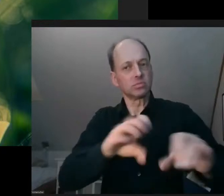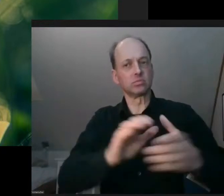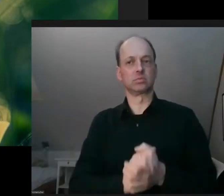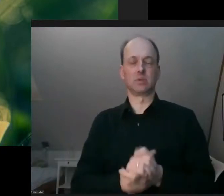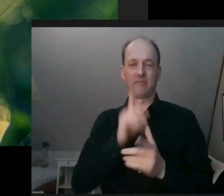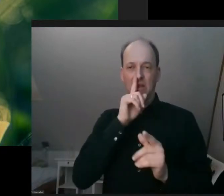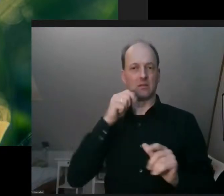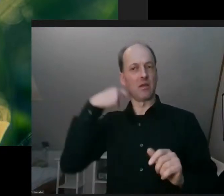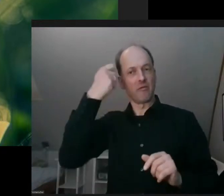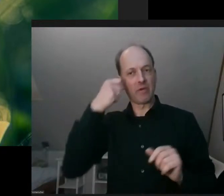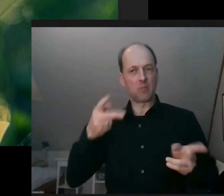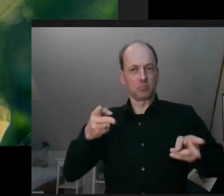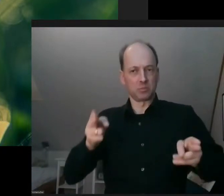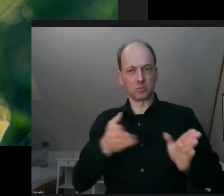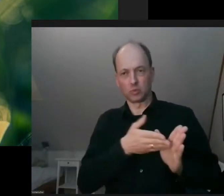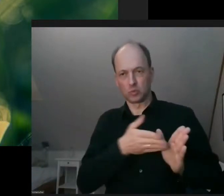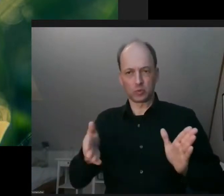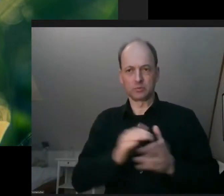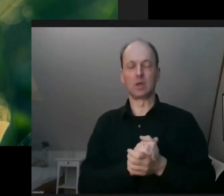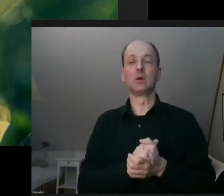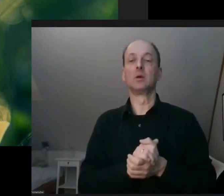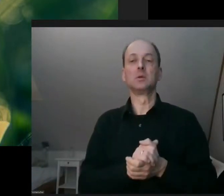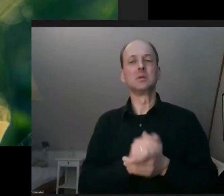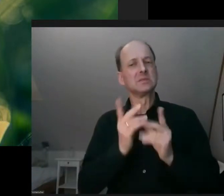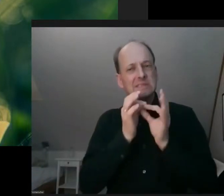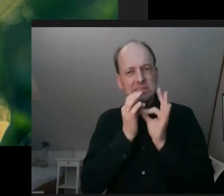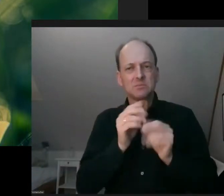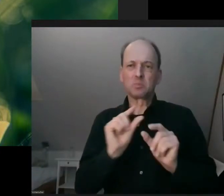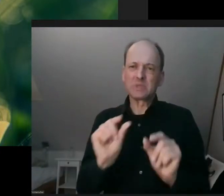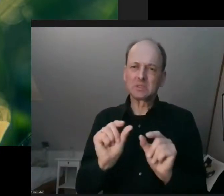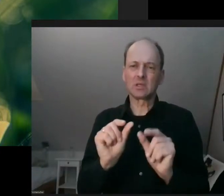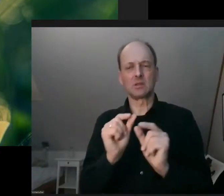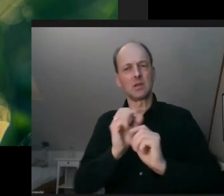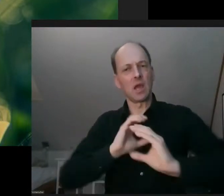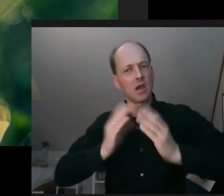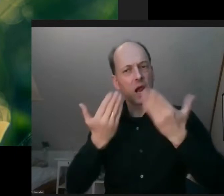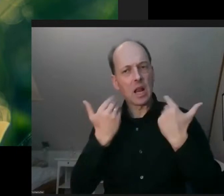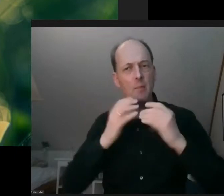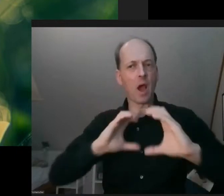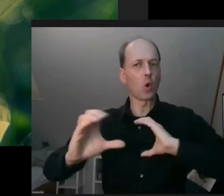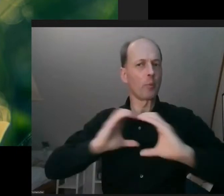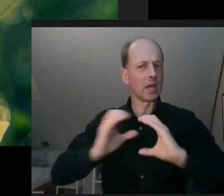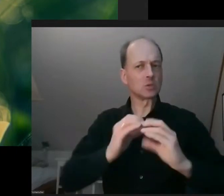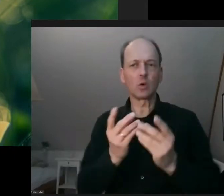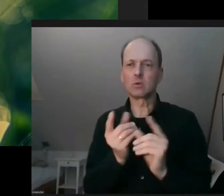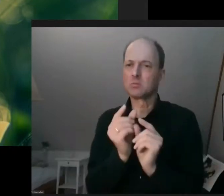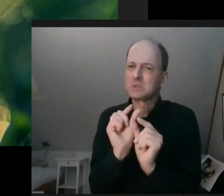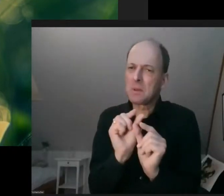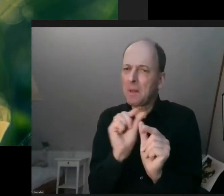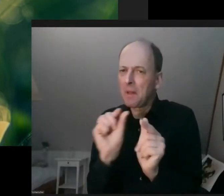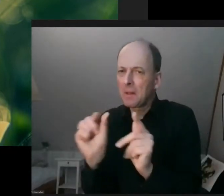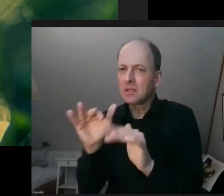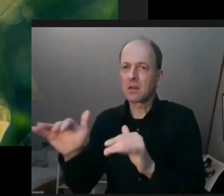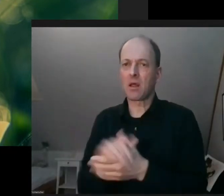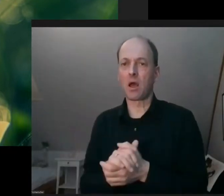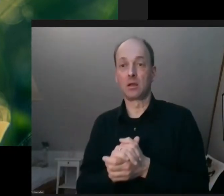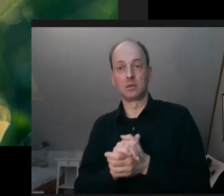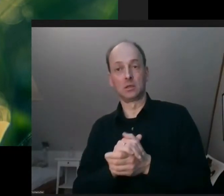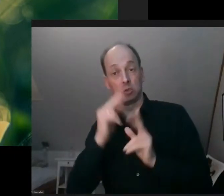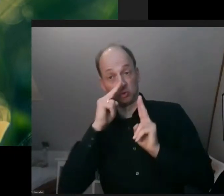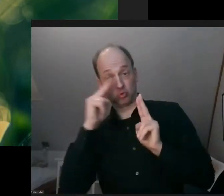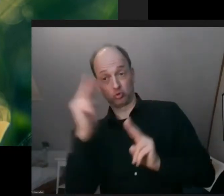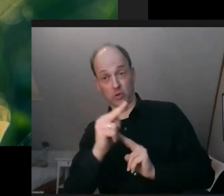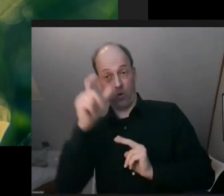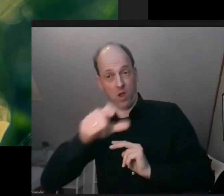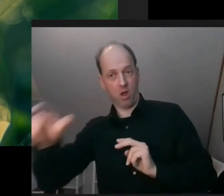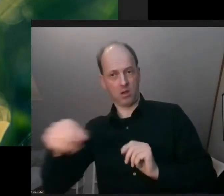To be able to create something new, we need to reach the state that if we make a trailer and if